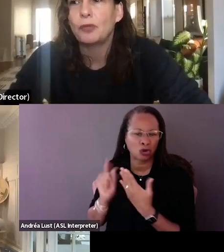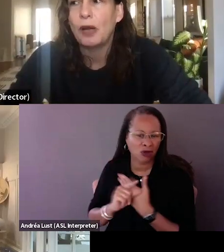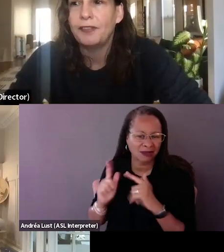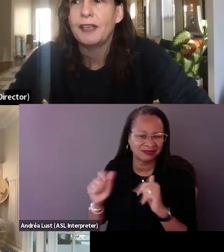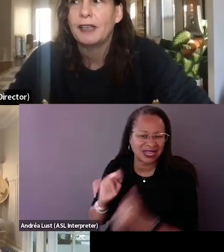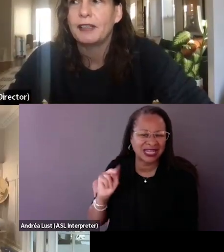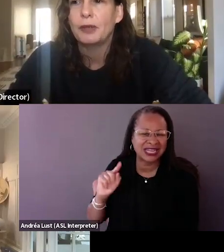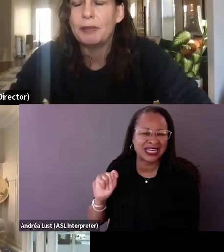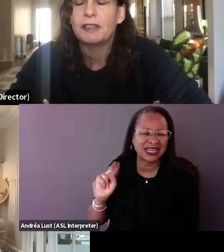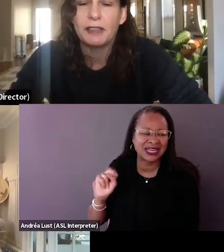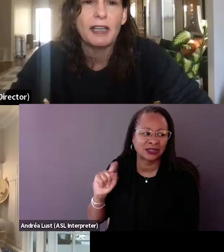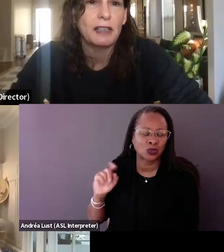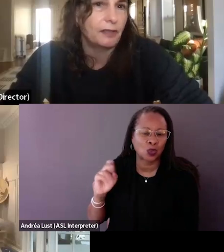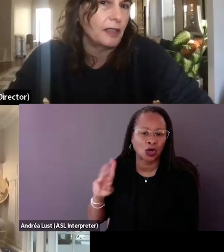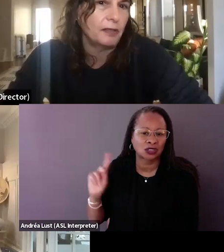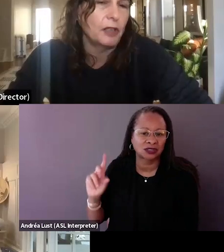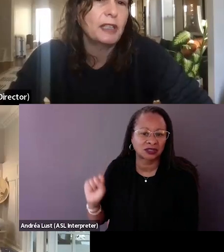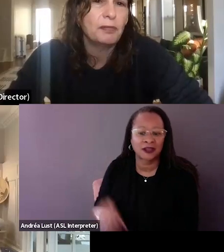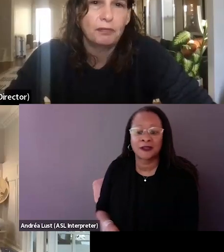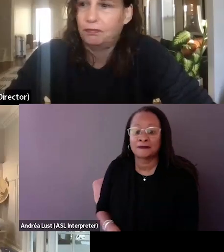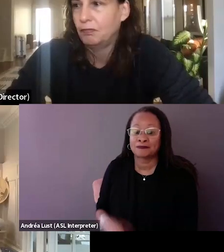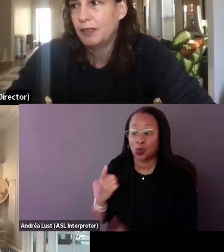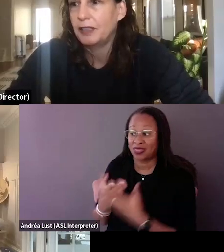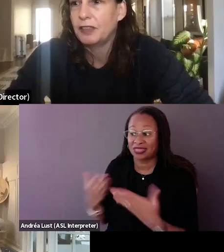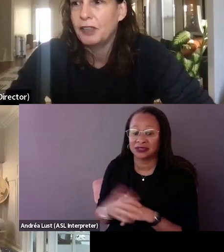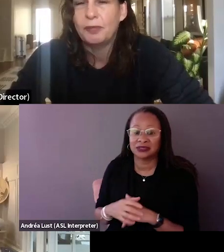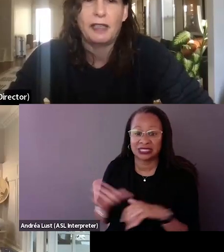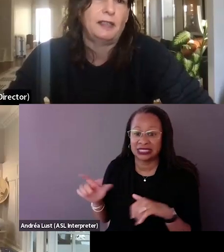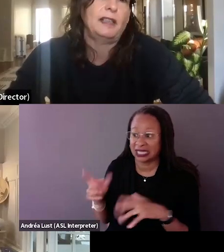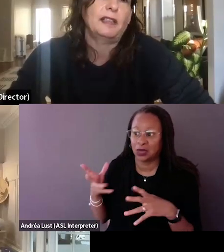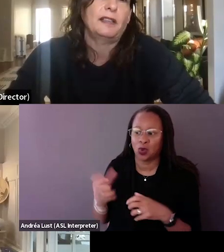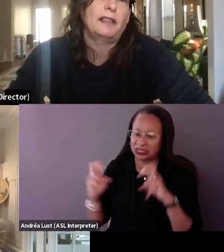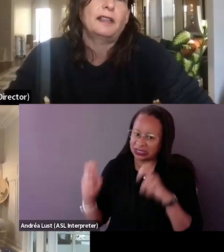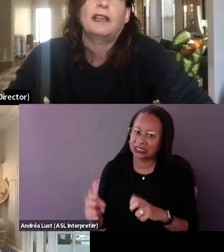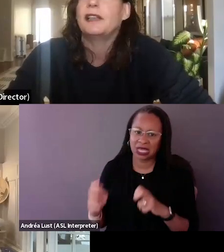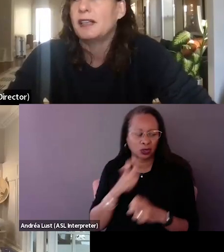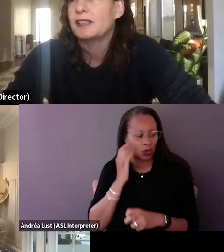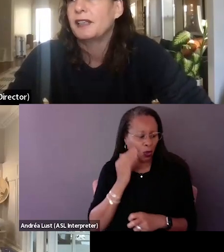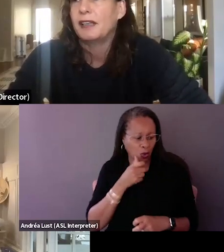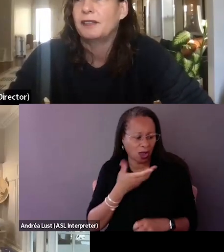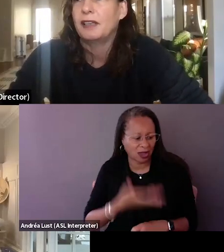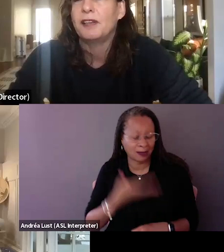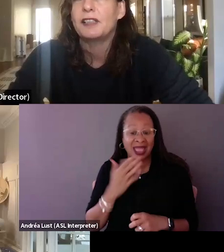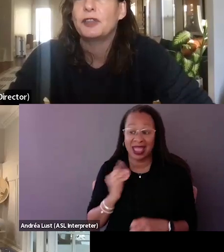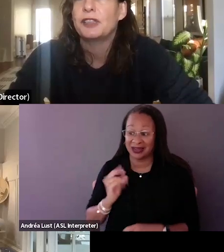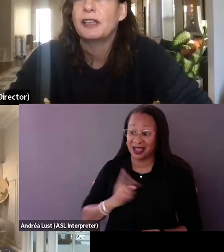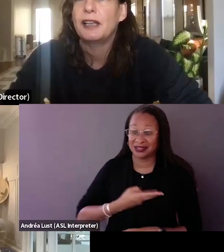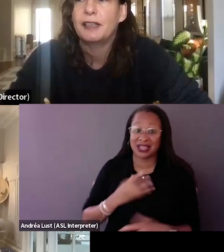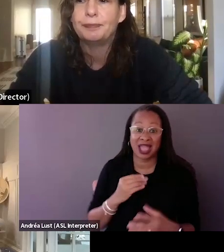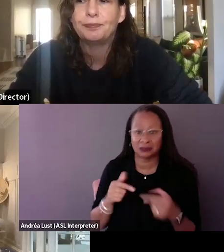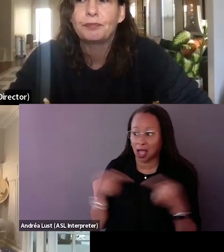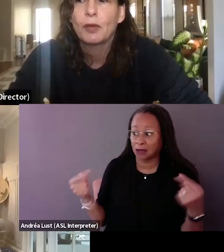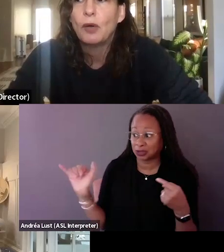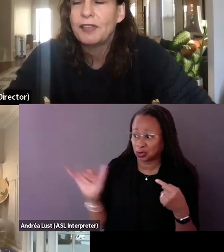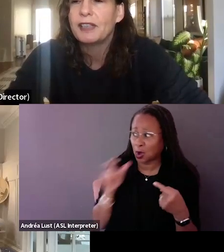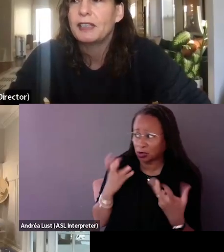And one thing, it did take he wanted to get to know me and us and vice versa.